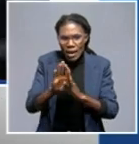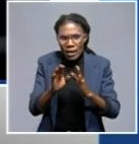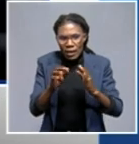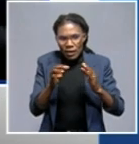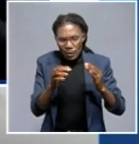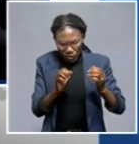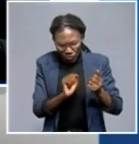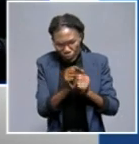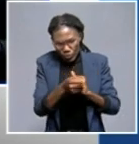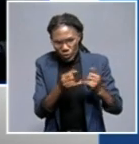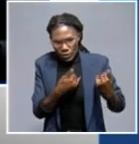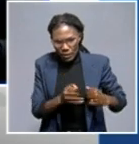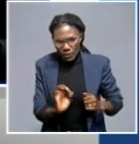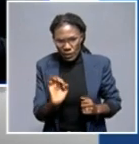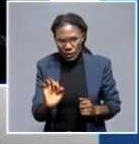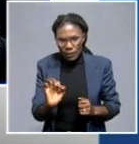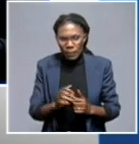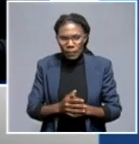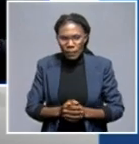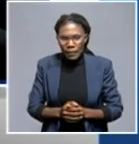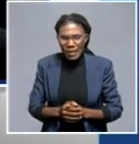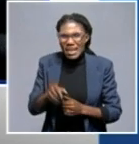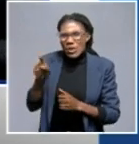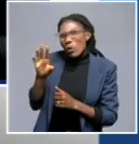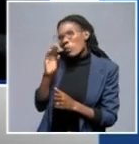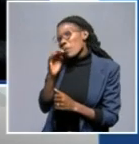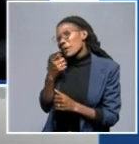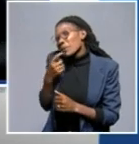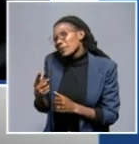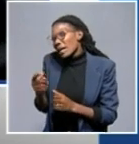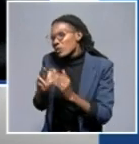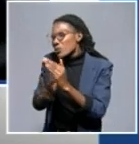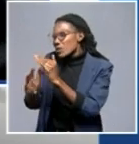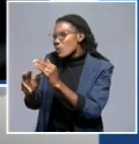Absolutely. Now, you've mentioned tourism being one sector, and of course then